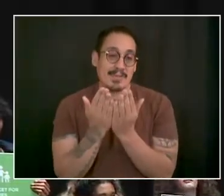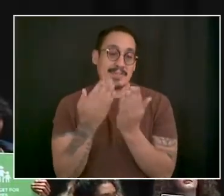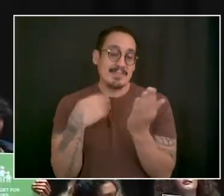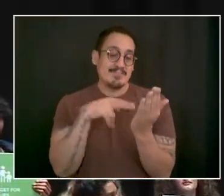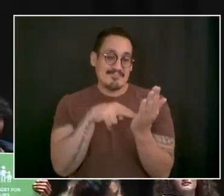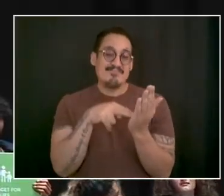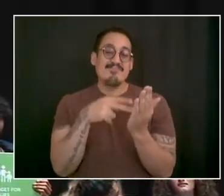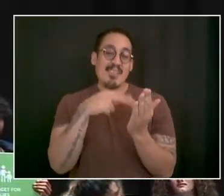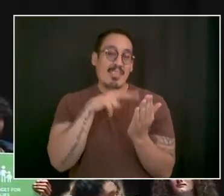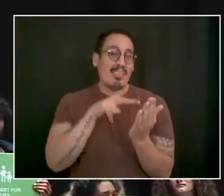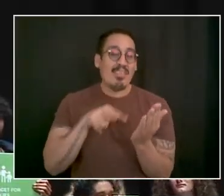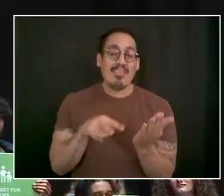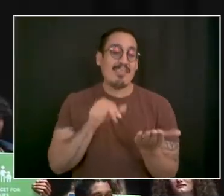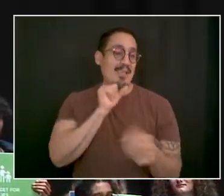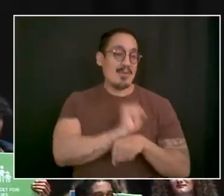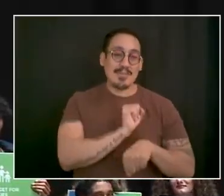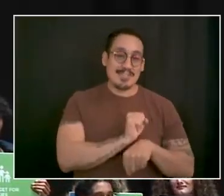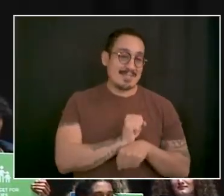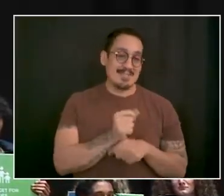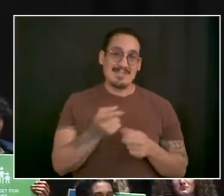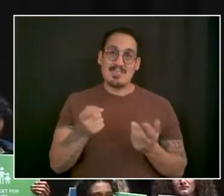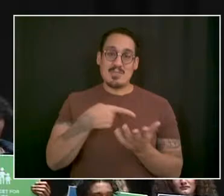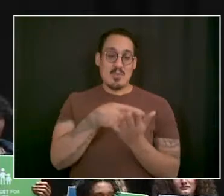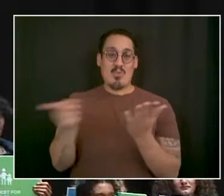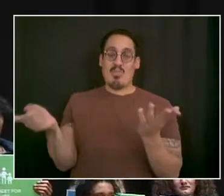things that were distractions.